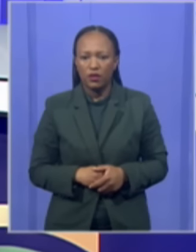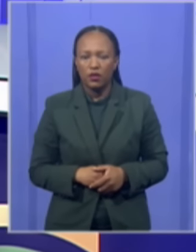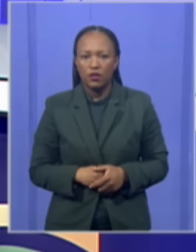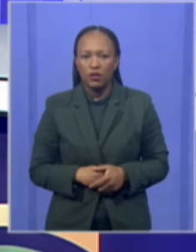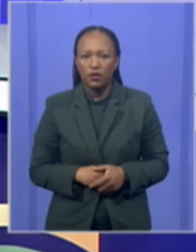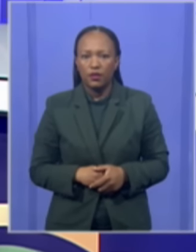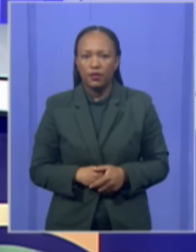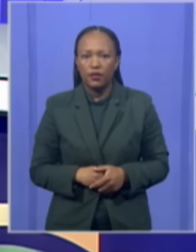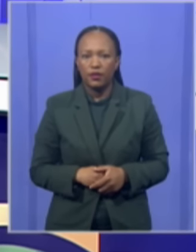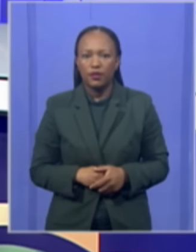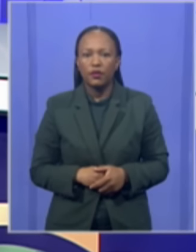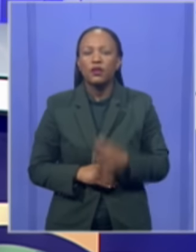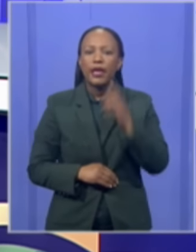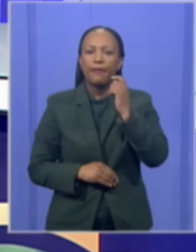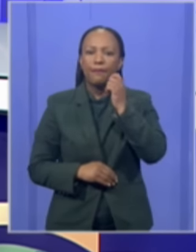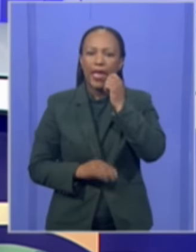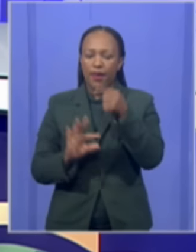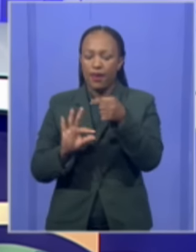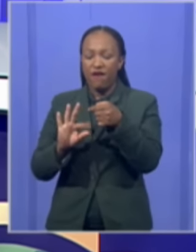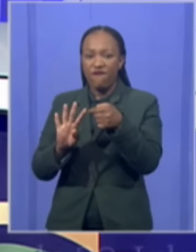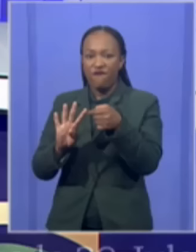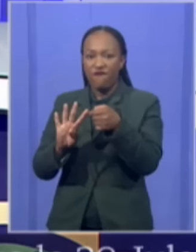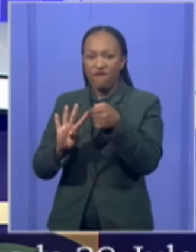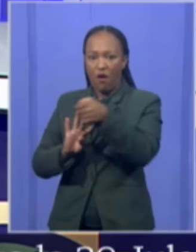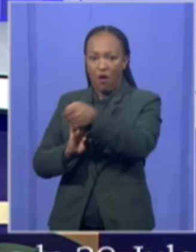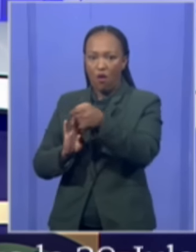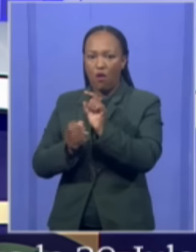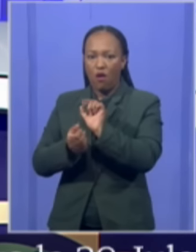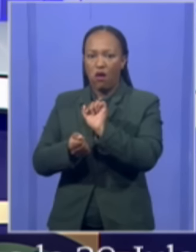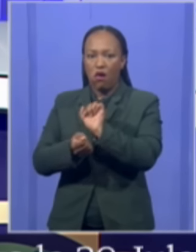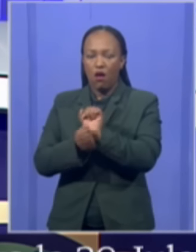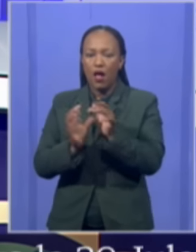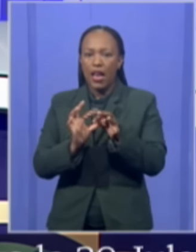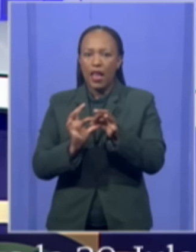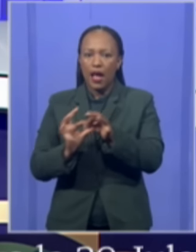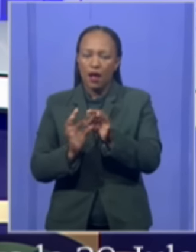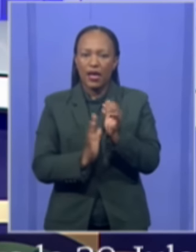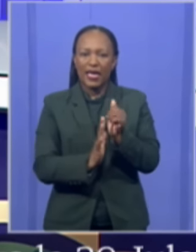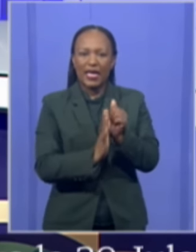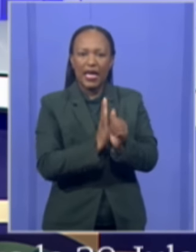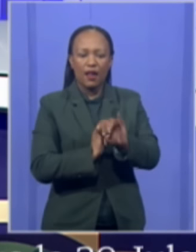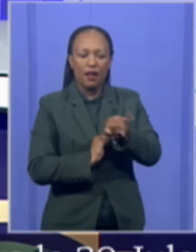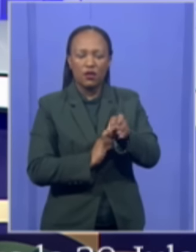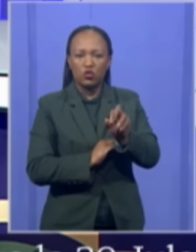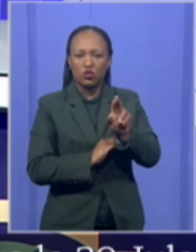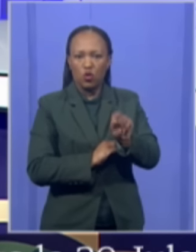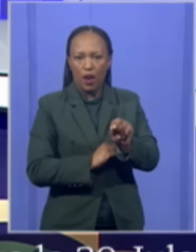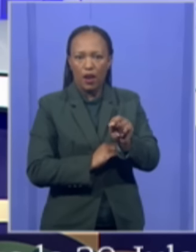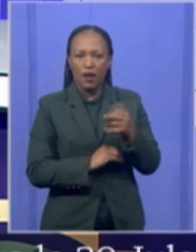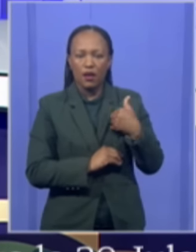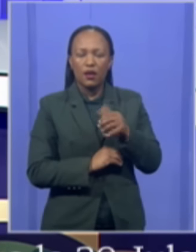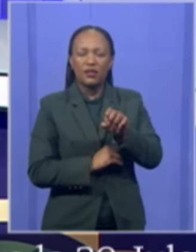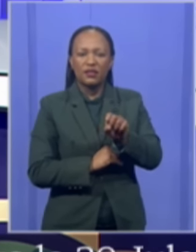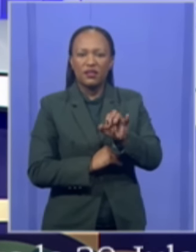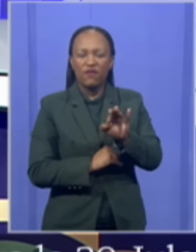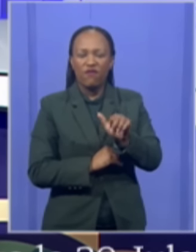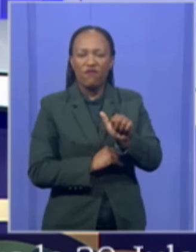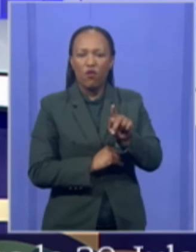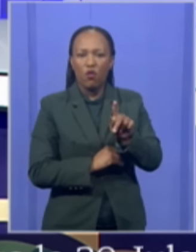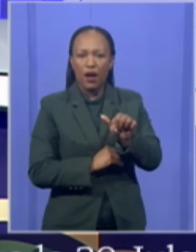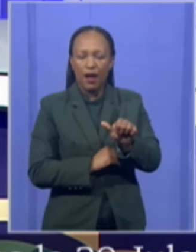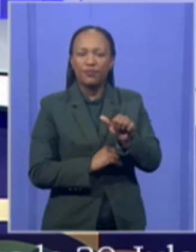Molato wa banna ba bane bao ba golegilwe go malebana le polao ya Oupa John Sefoka yo a bego a tsejwa ka la DJ Somebody o šutišeditšwe